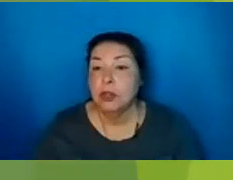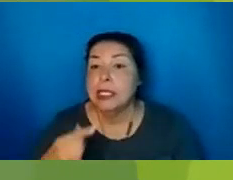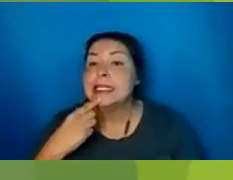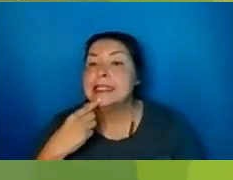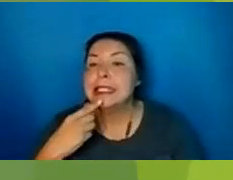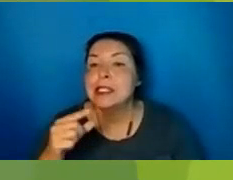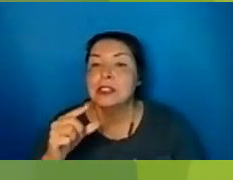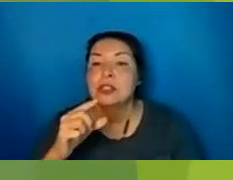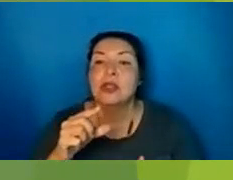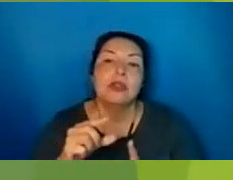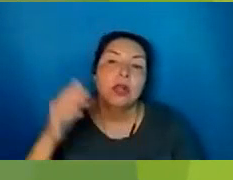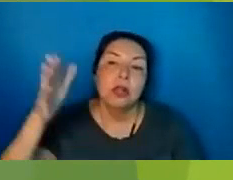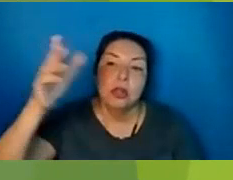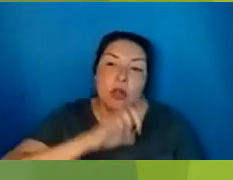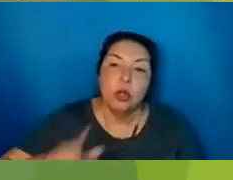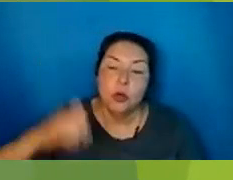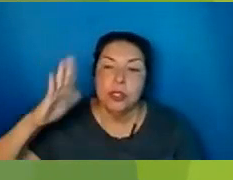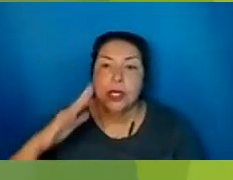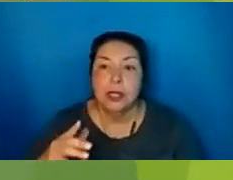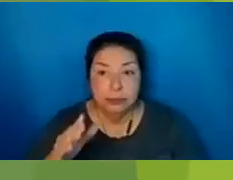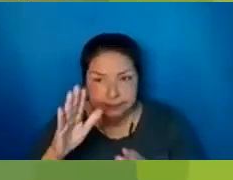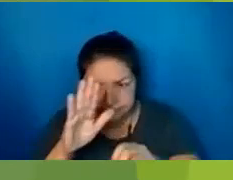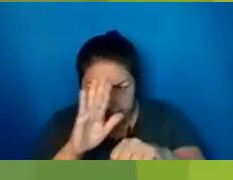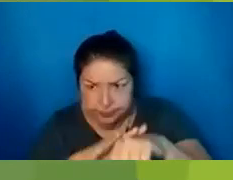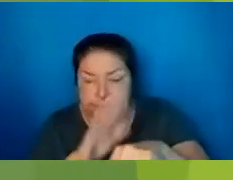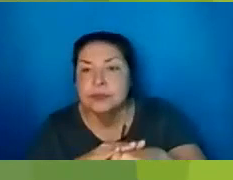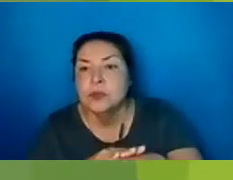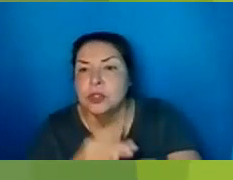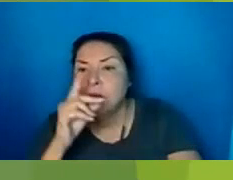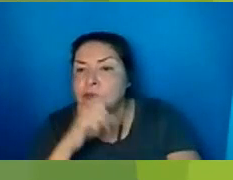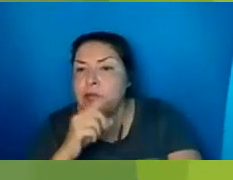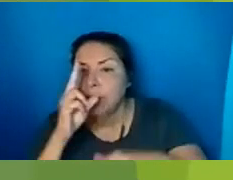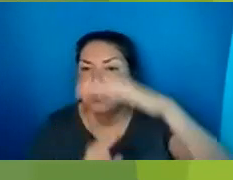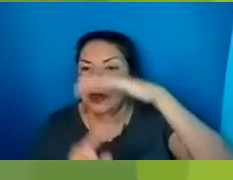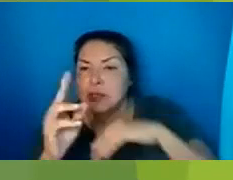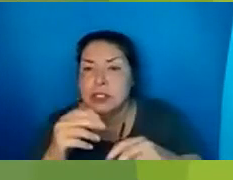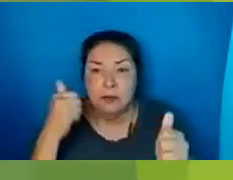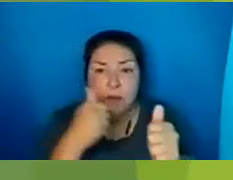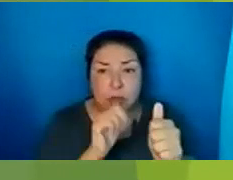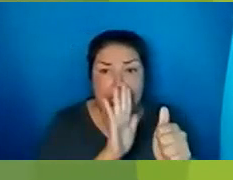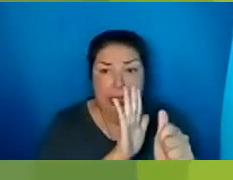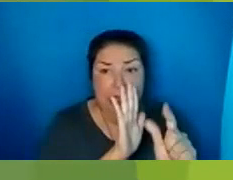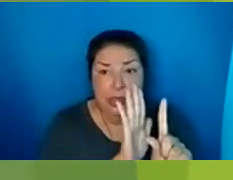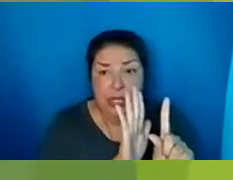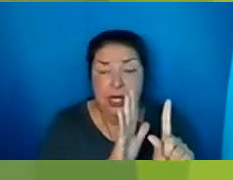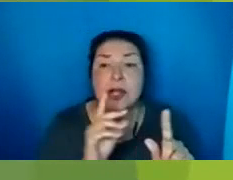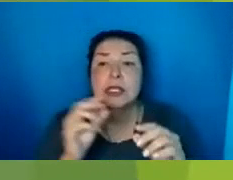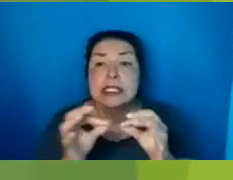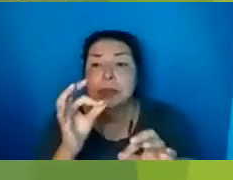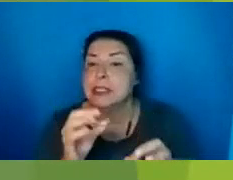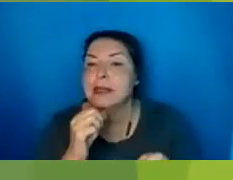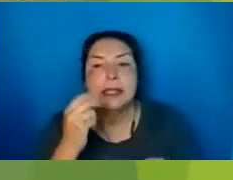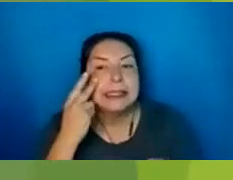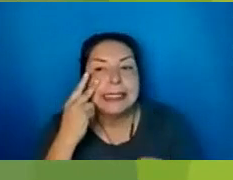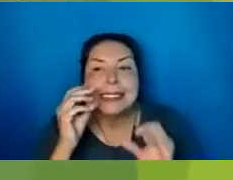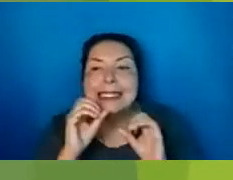God, woe to the foolish prophets who are following their own spirit and have seen nothing. O Israel,